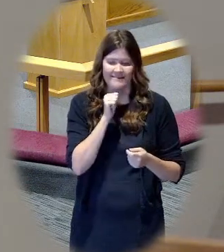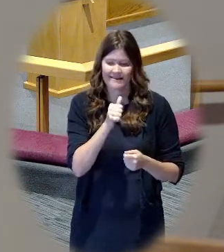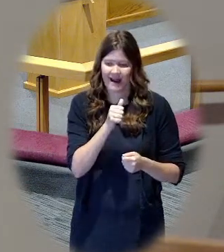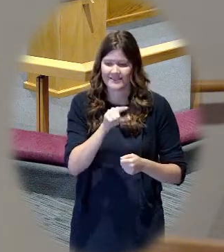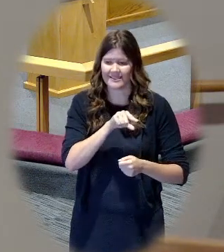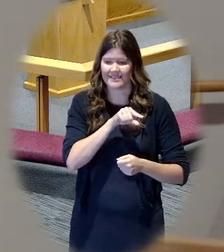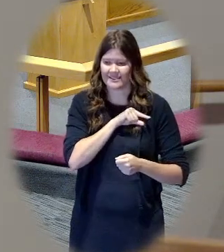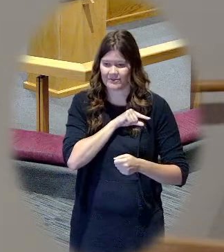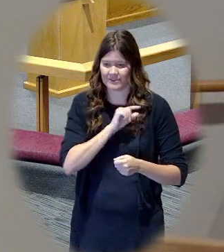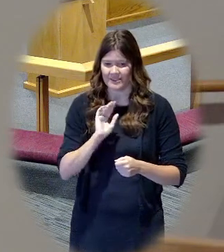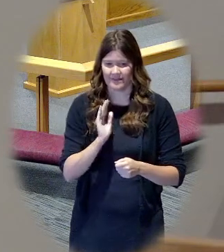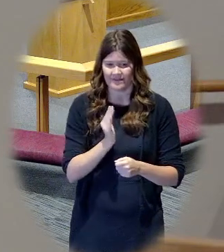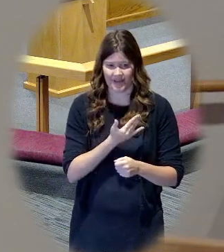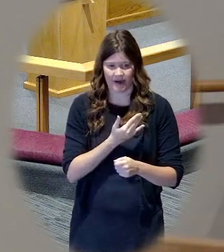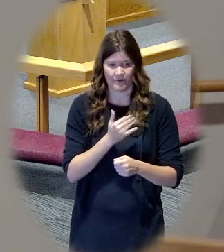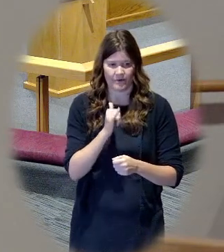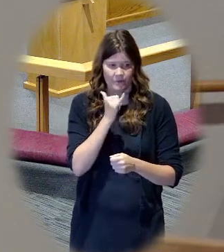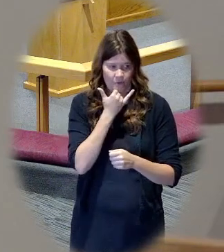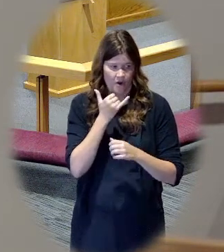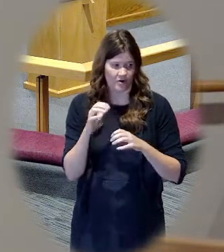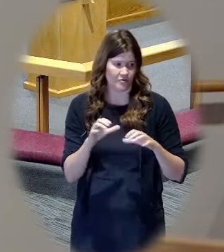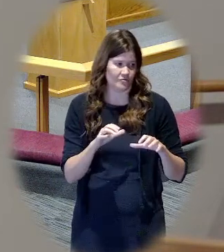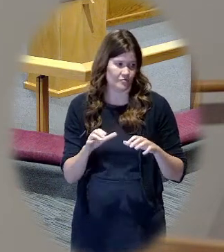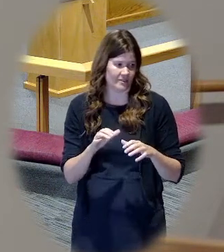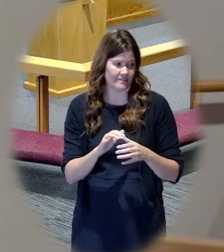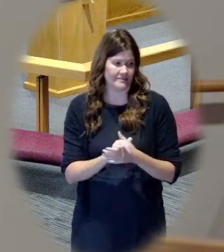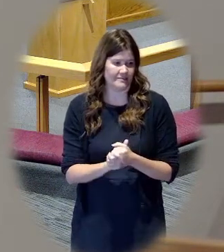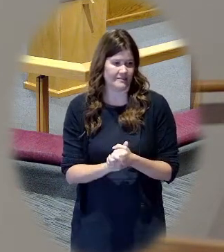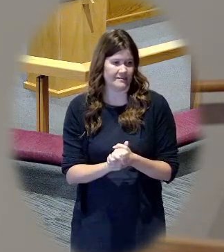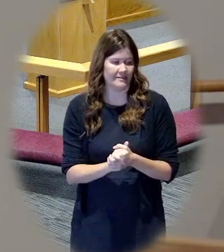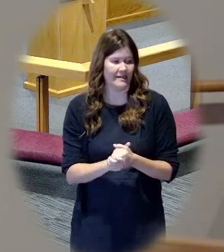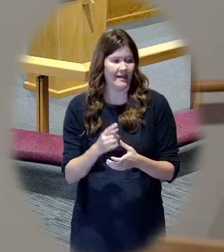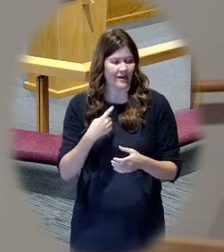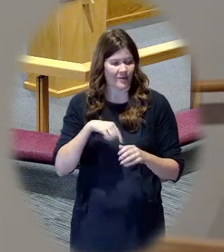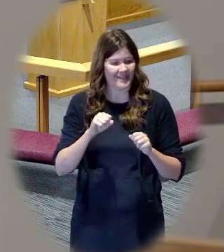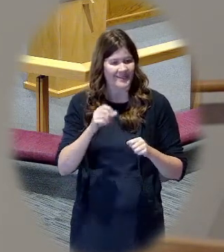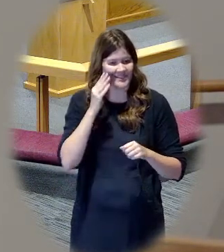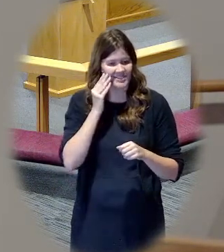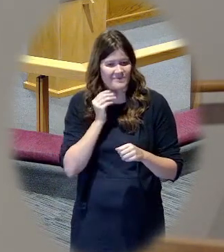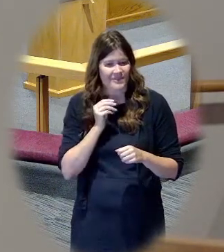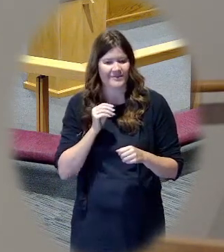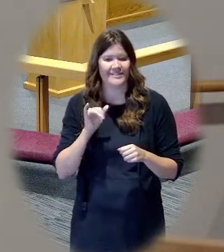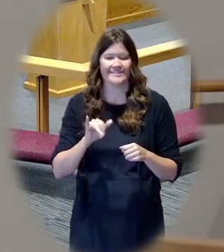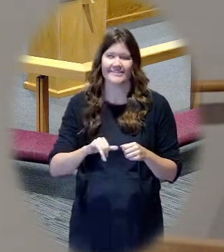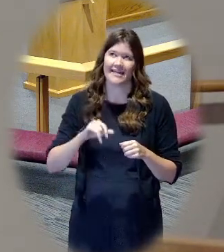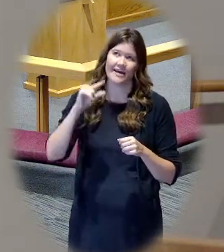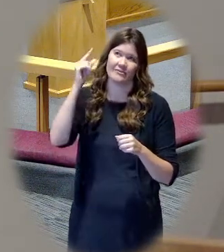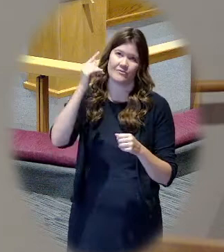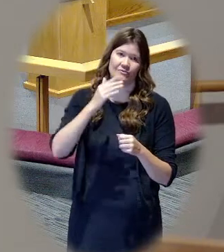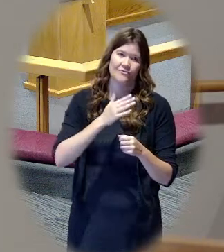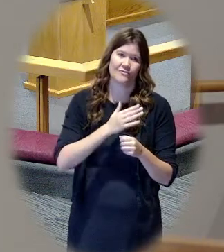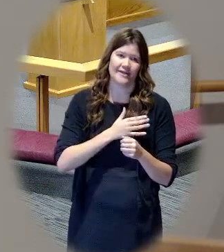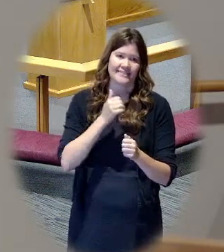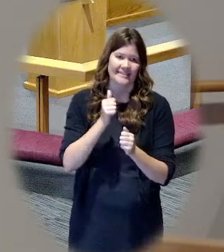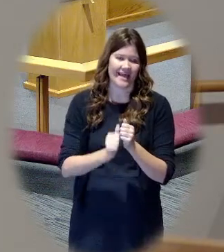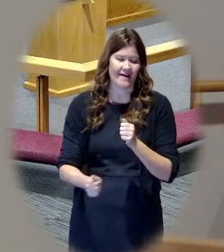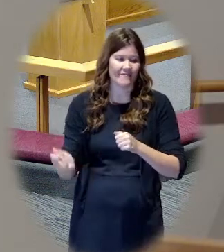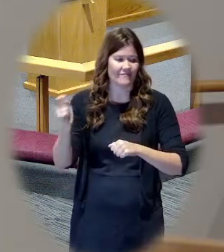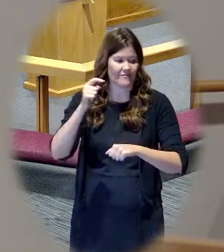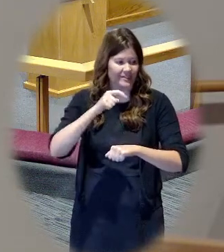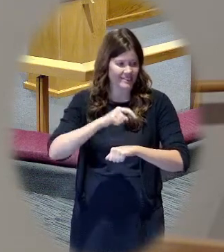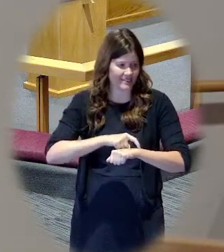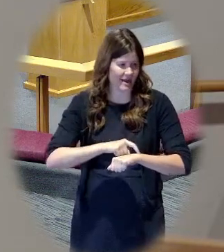our unrighteousness. And we get to experience this gracious disposition every